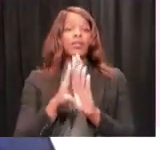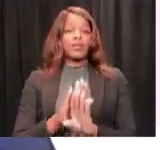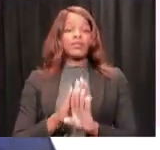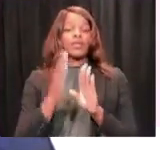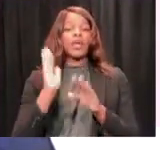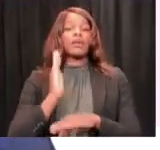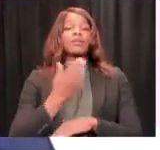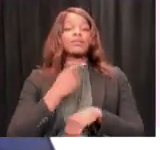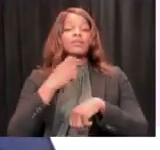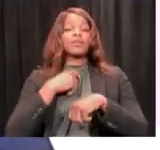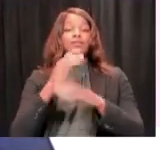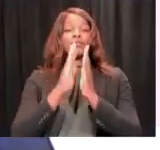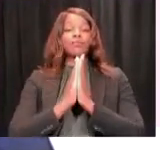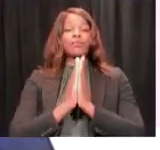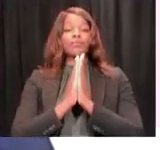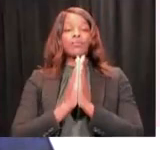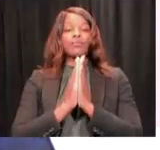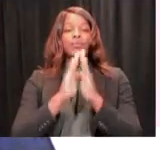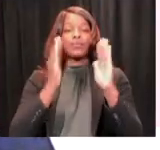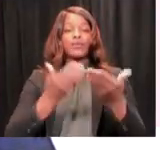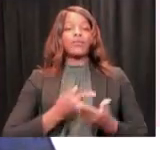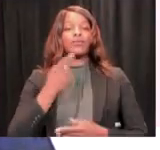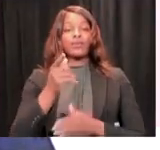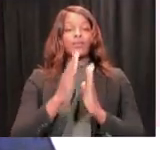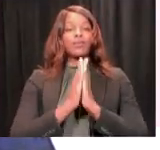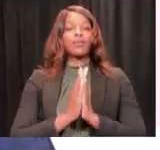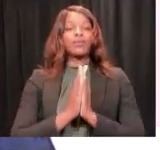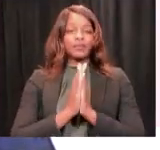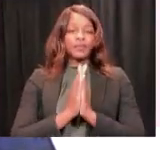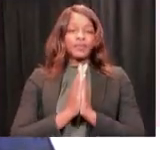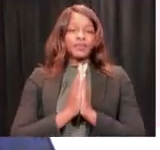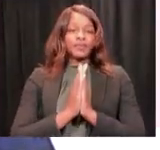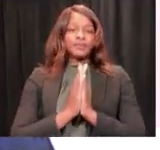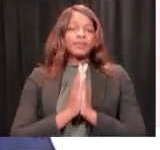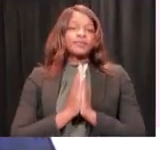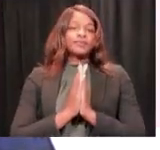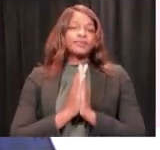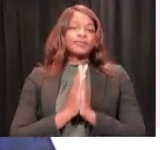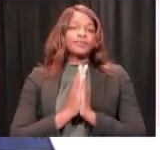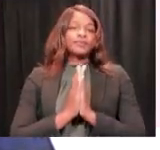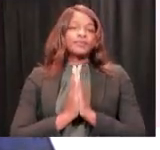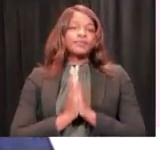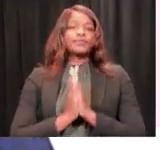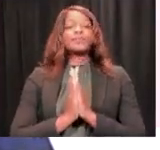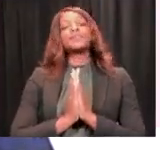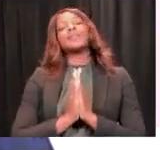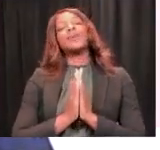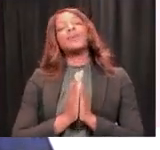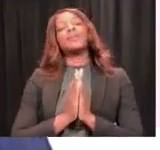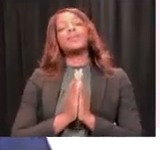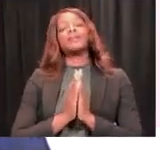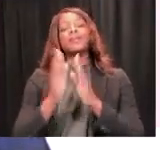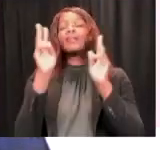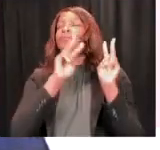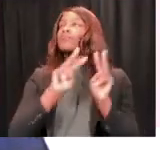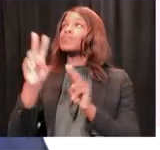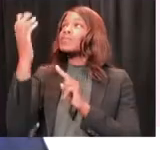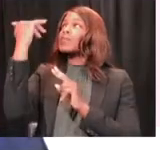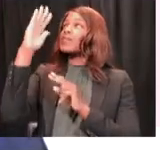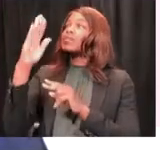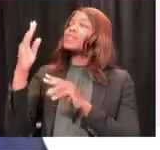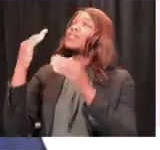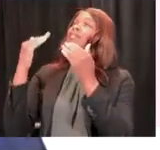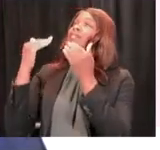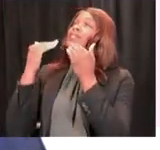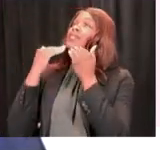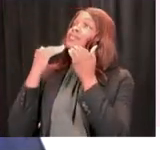want to invite you just to pray right where you are. And I want you just to look to God today. I want you to pray, God,